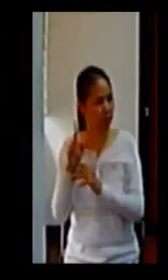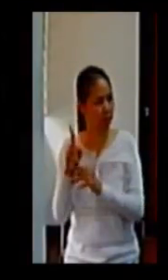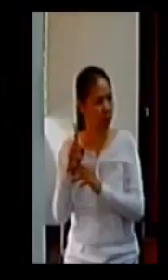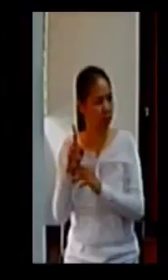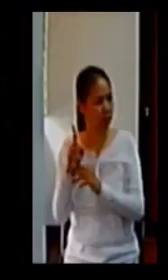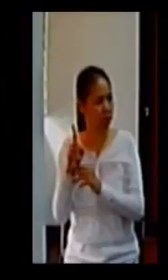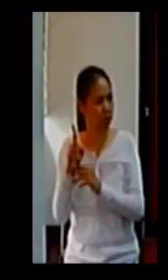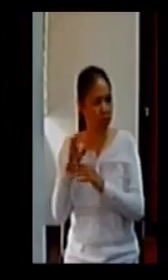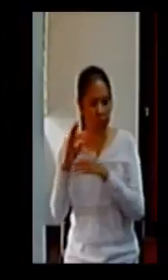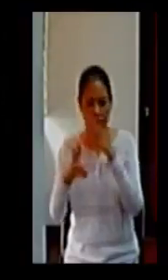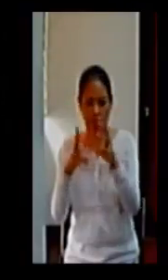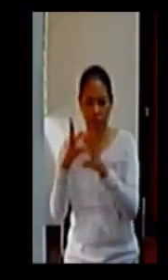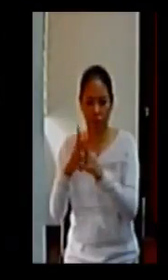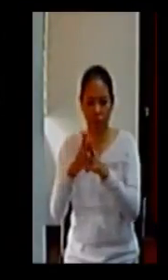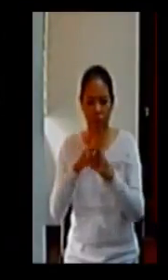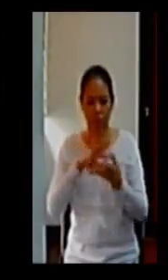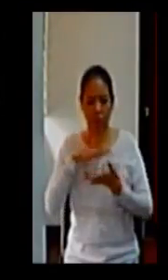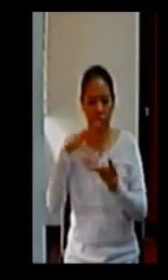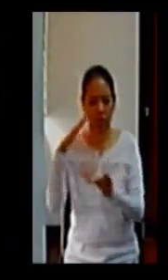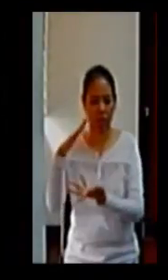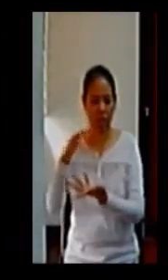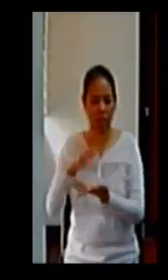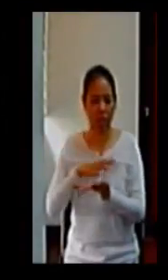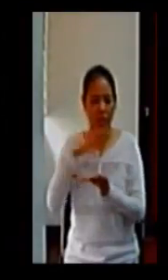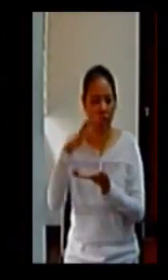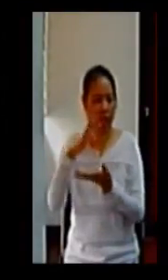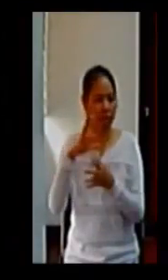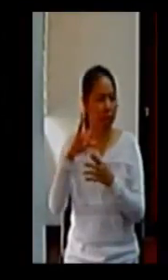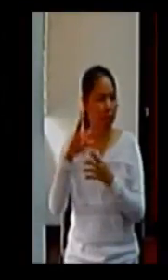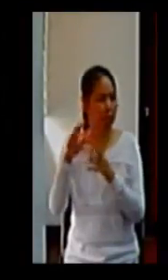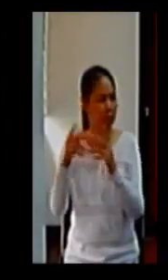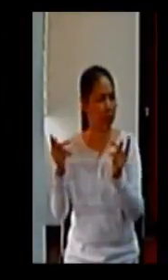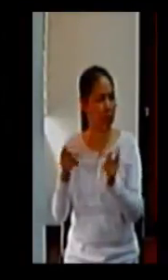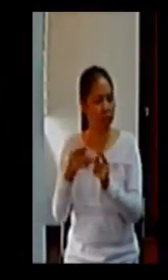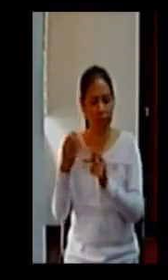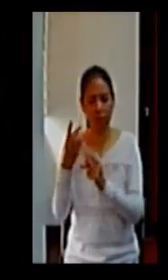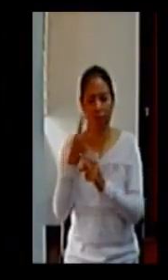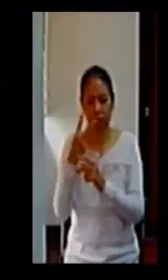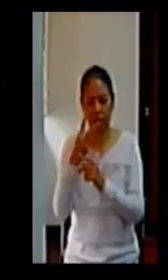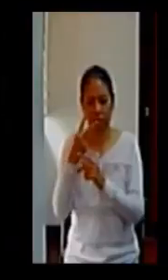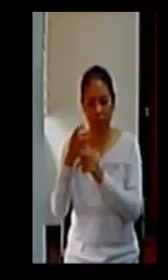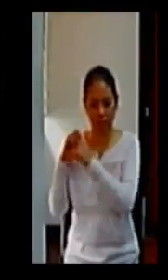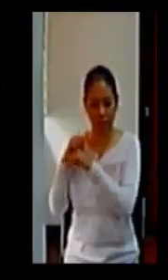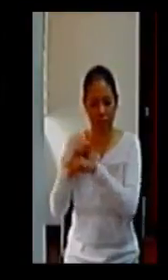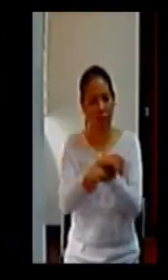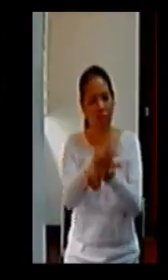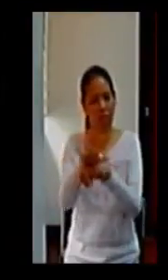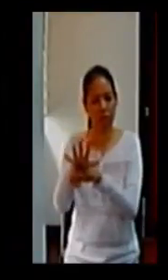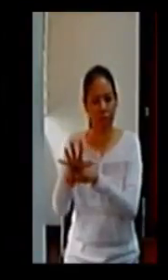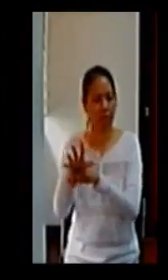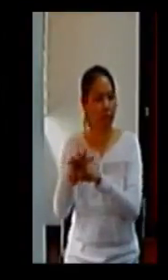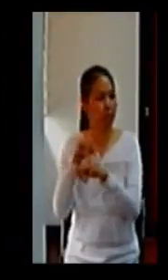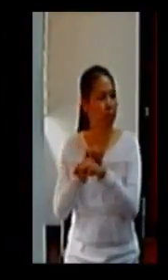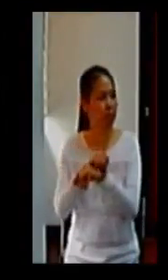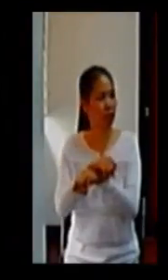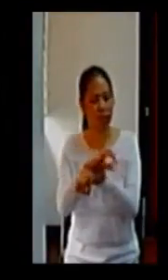World Heritage Sites just last month, nakita namin ang epekto ng turismo. Bulto-bultong plastic